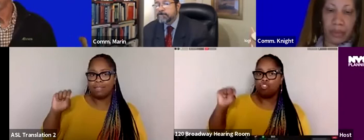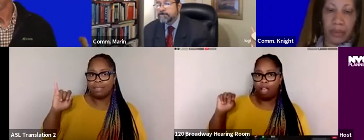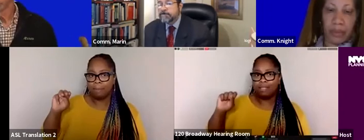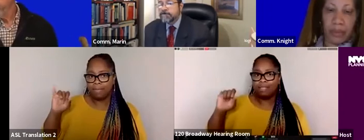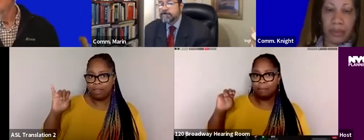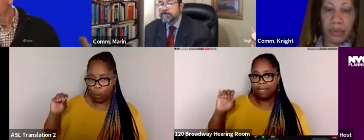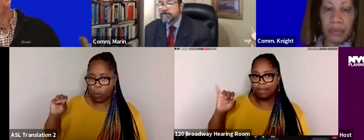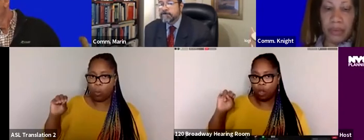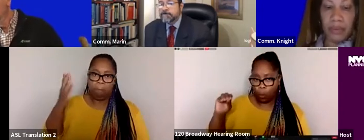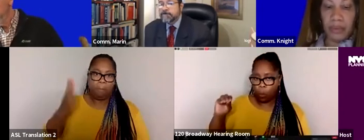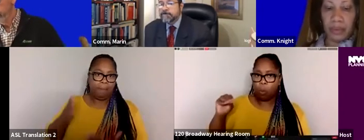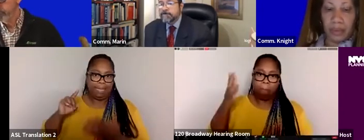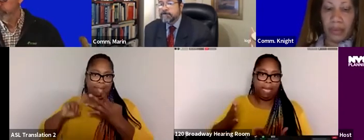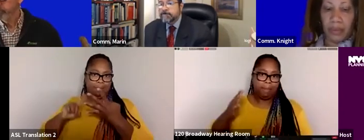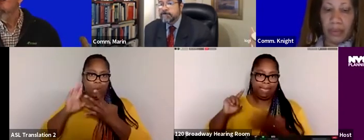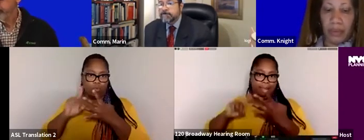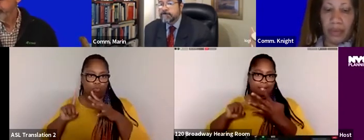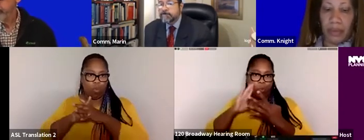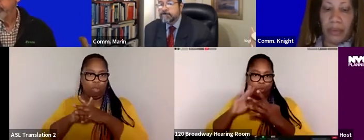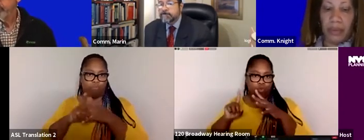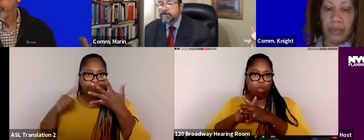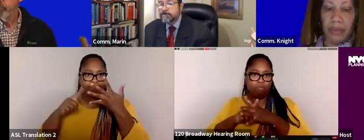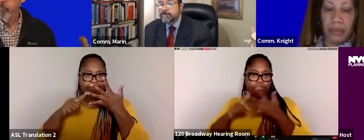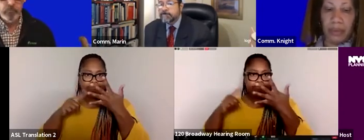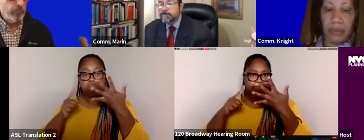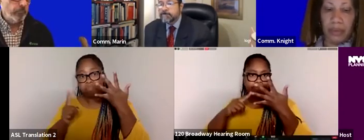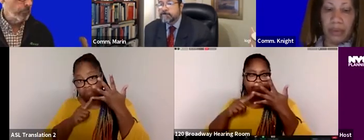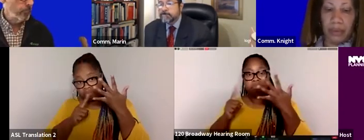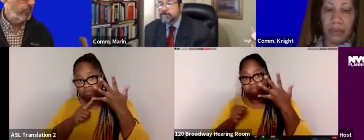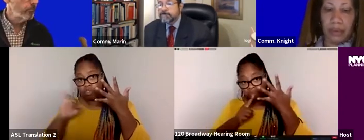perhaps she'll reappear. John Cimino?